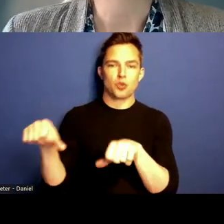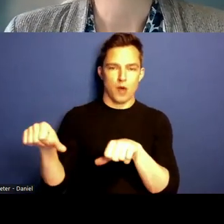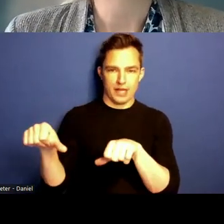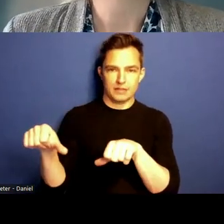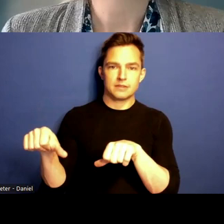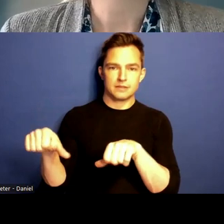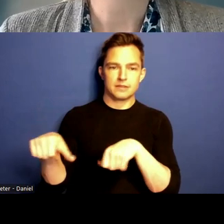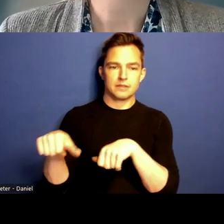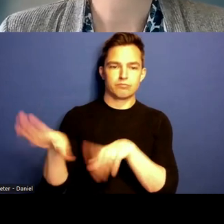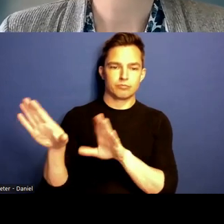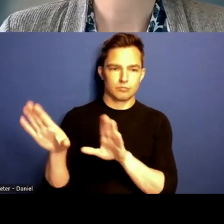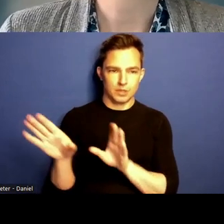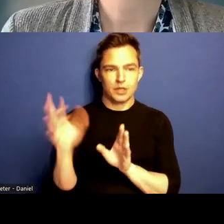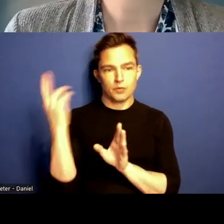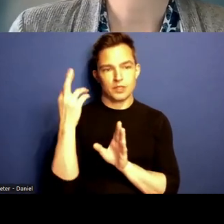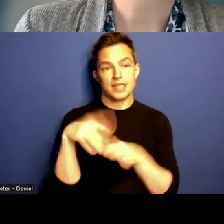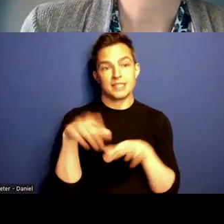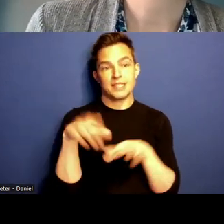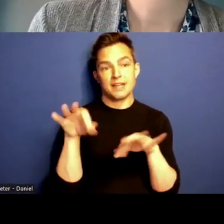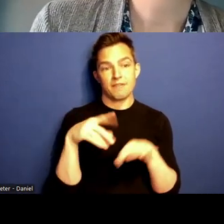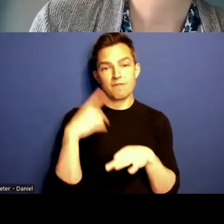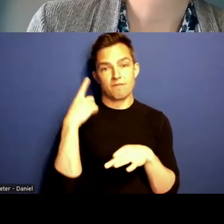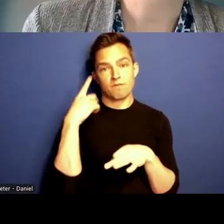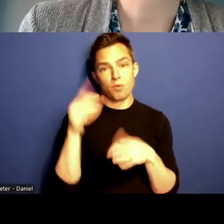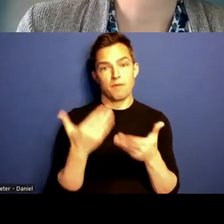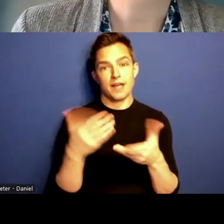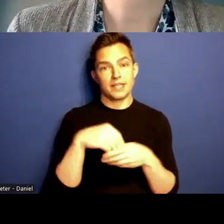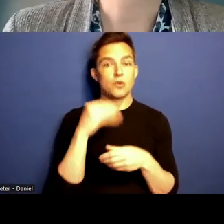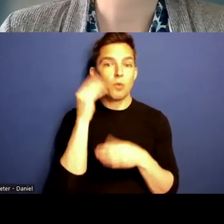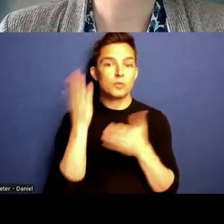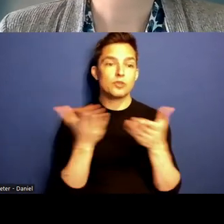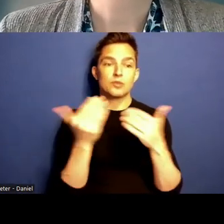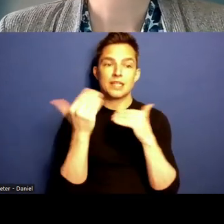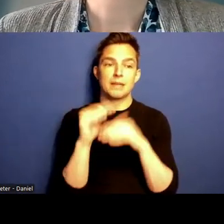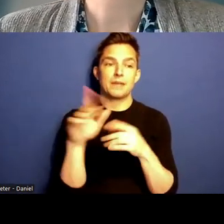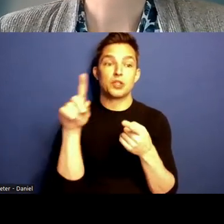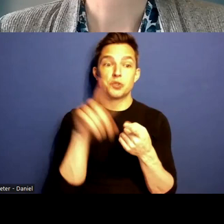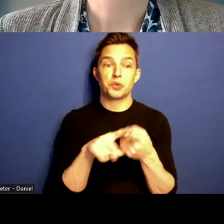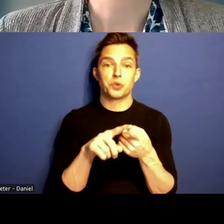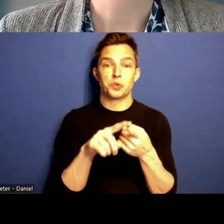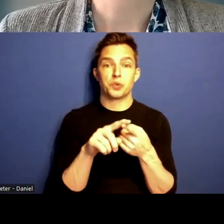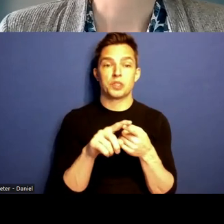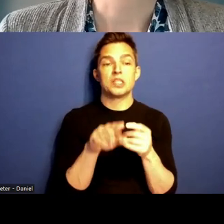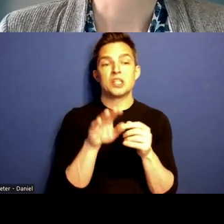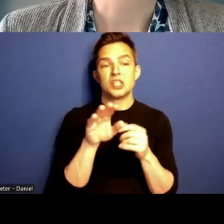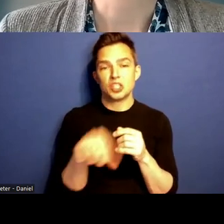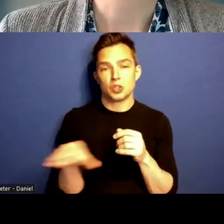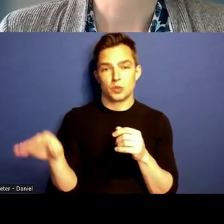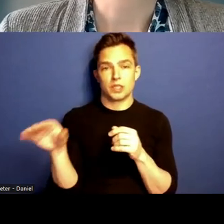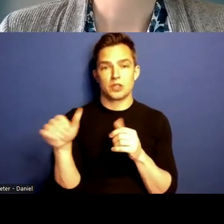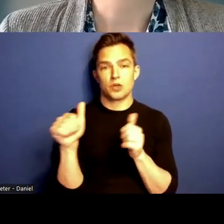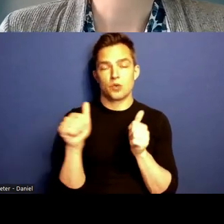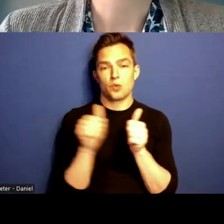the definition for providing in-home services was limited to children